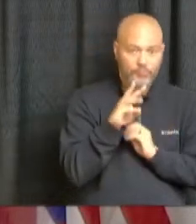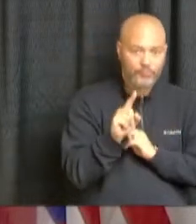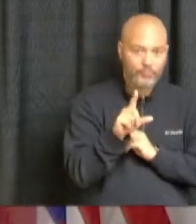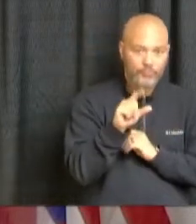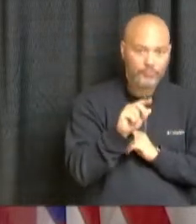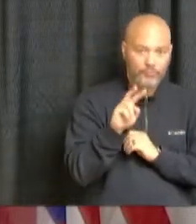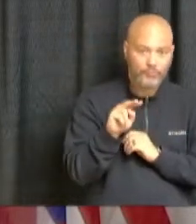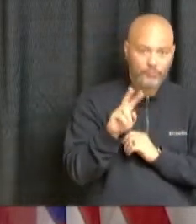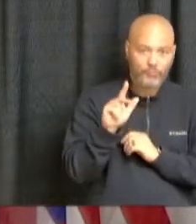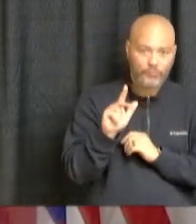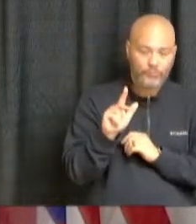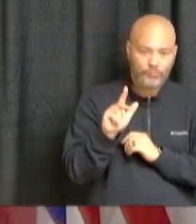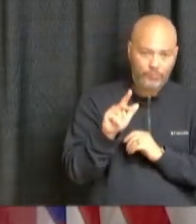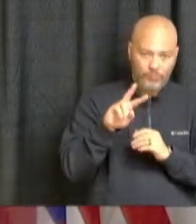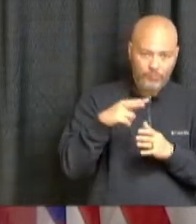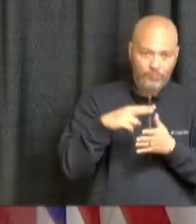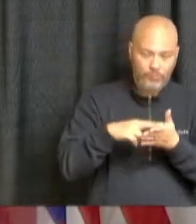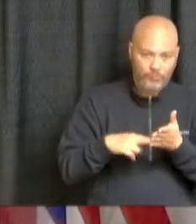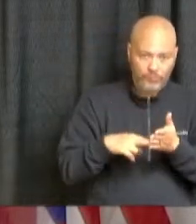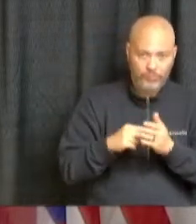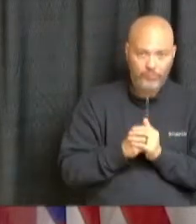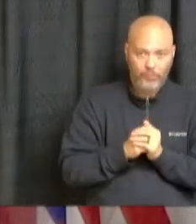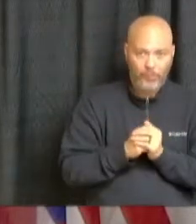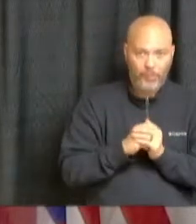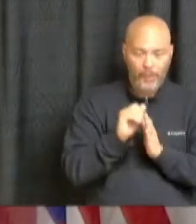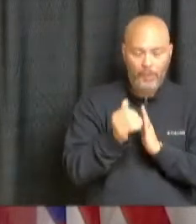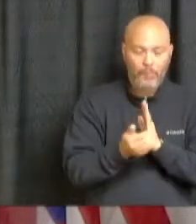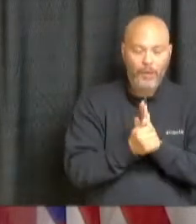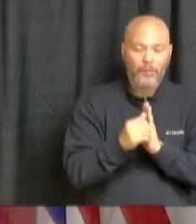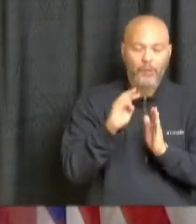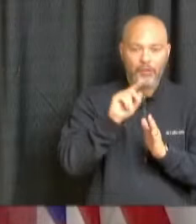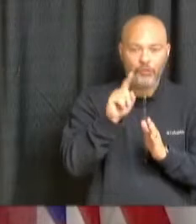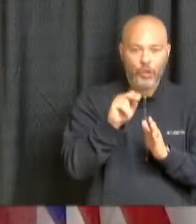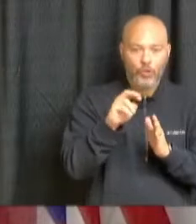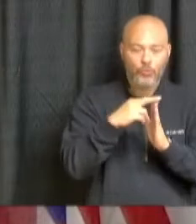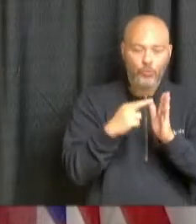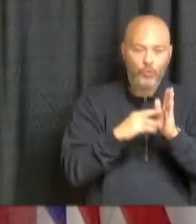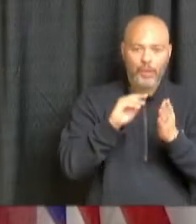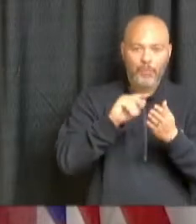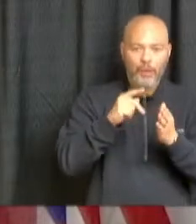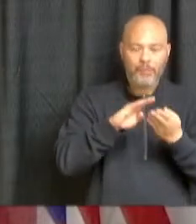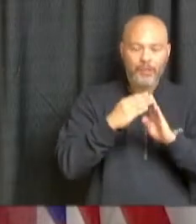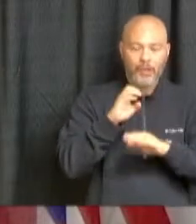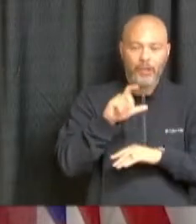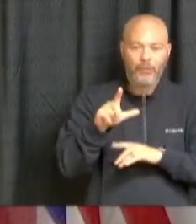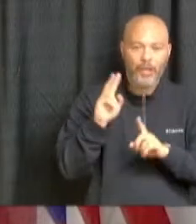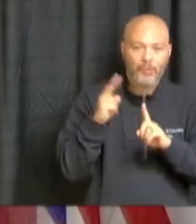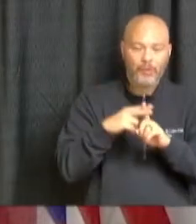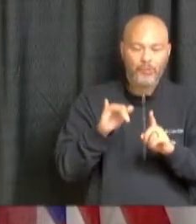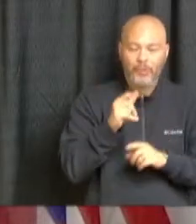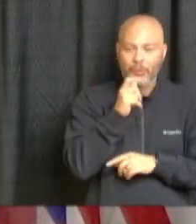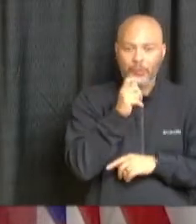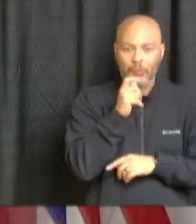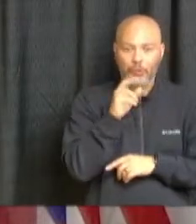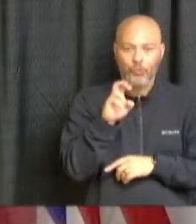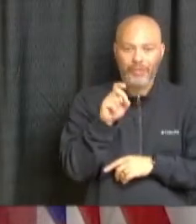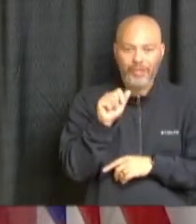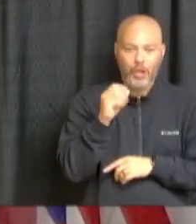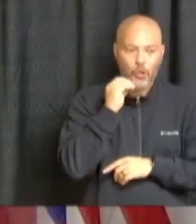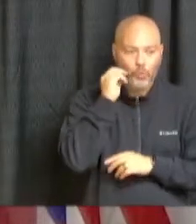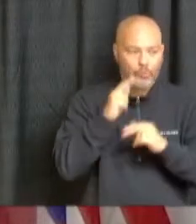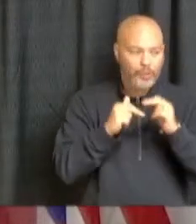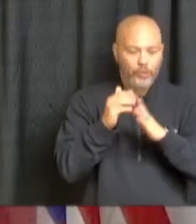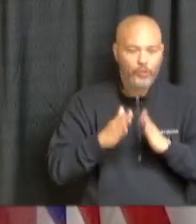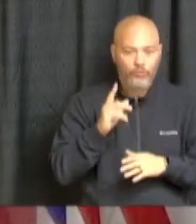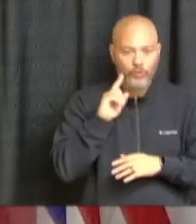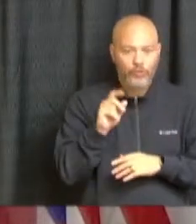61, 2022-23, second reading, amending the zoning ordinance and map of the city of Clarksville, application of Rita Home Builders